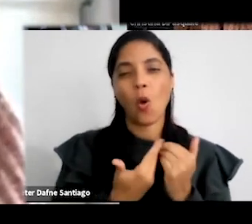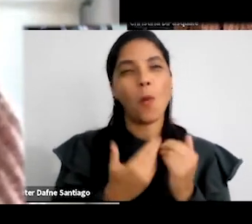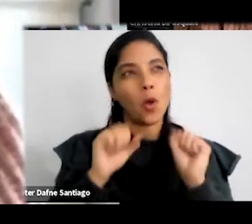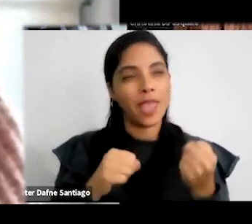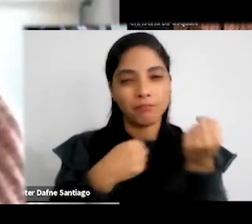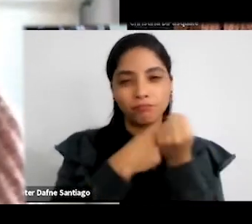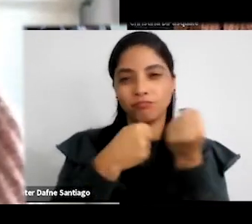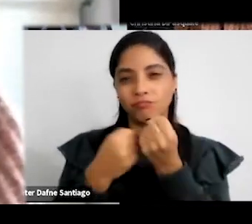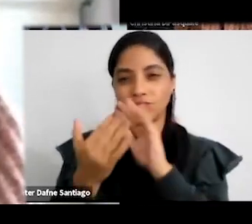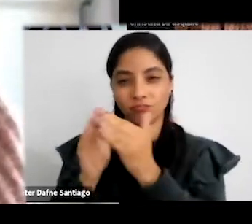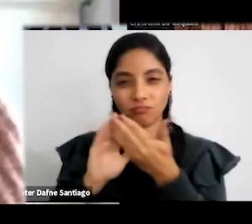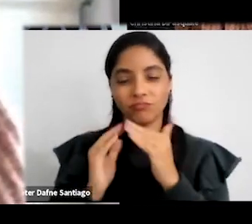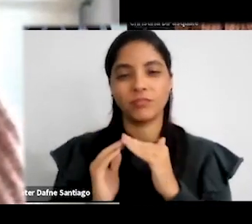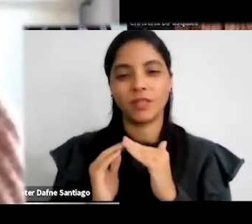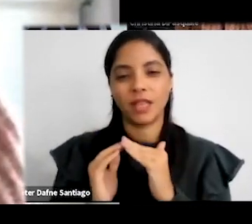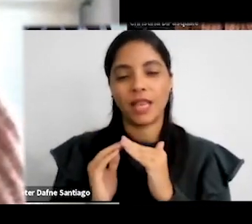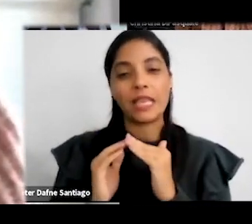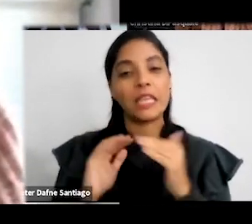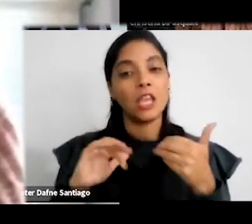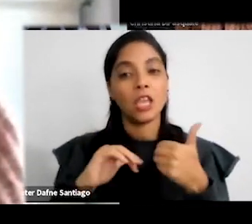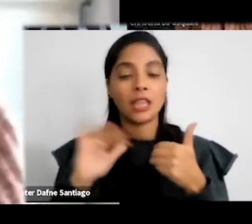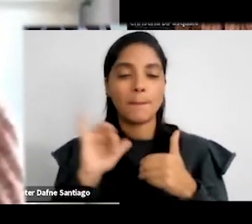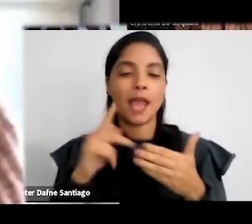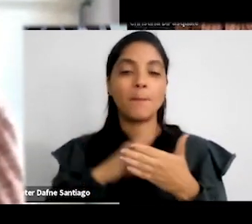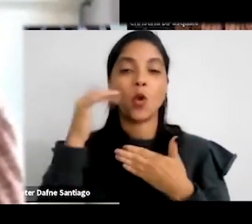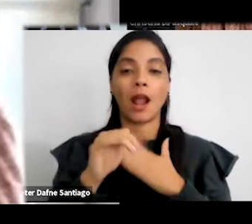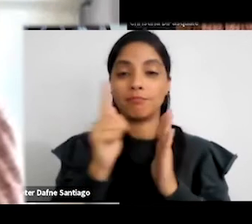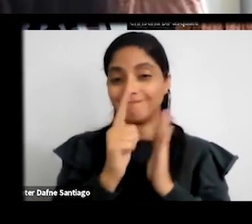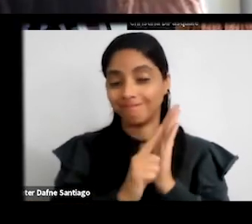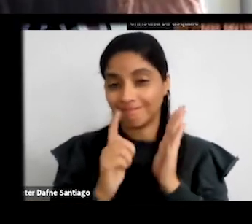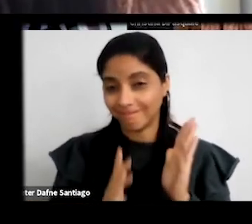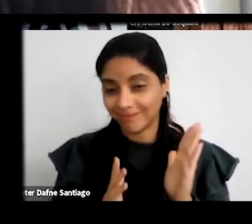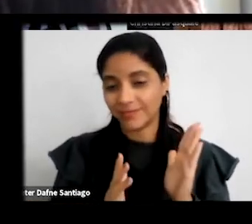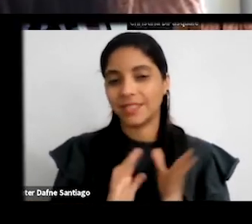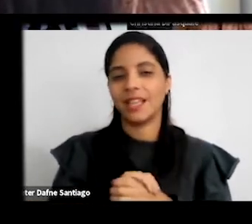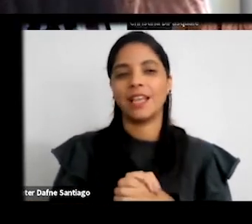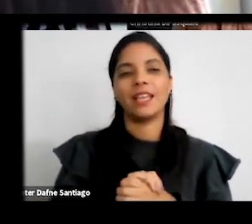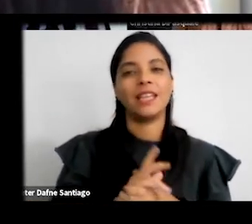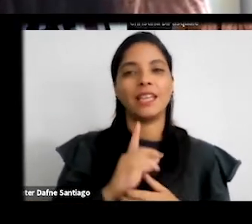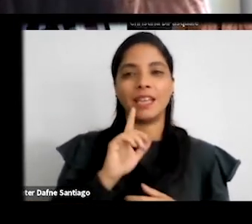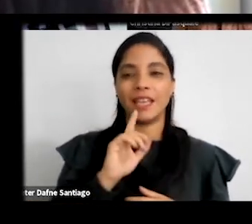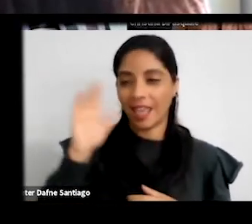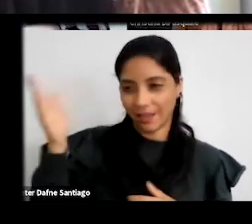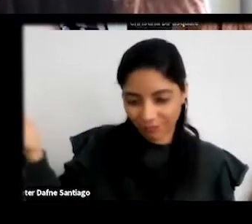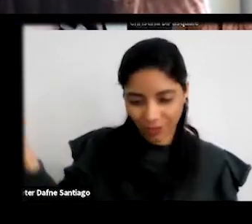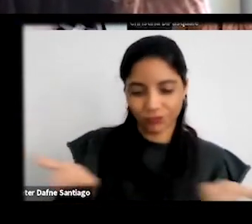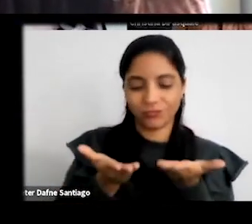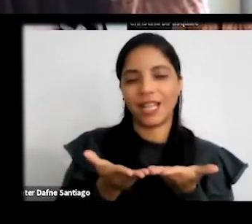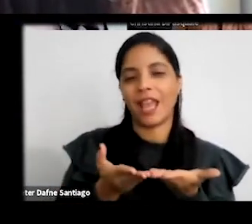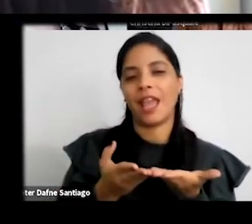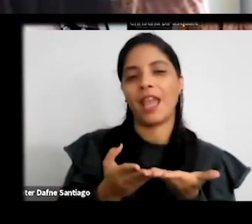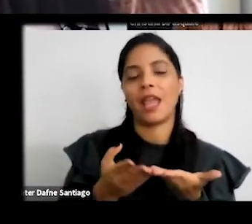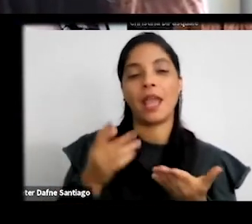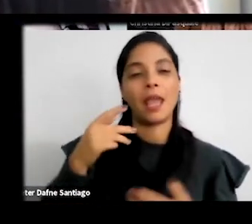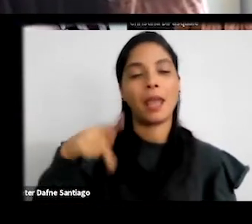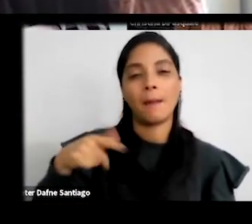then there's the advocacy piece. And so Elogio also introduced me to Dilcia Pagan, who's also on the line. She was the first